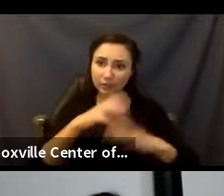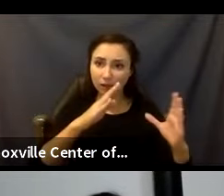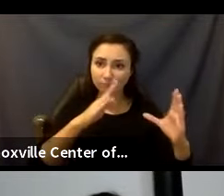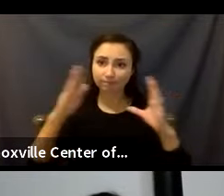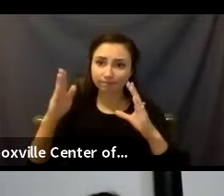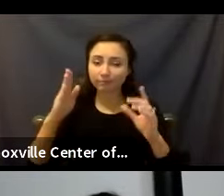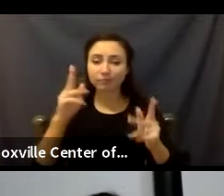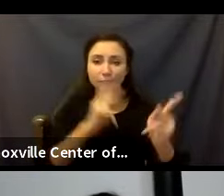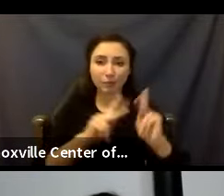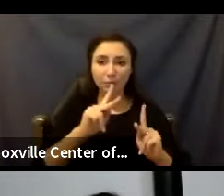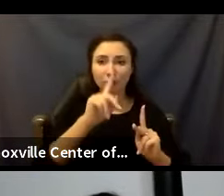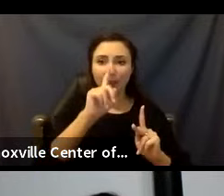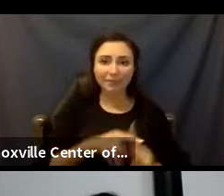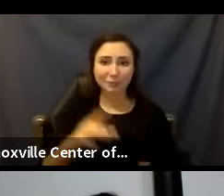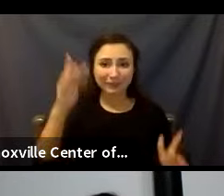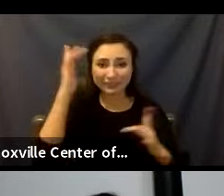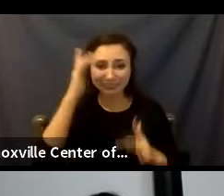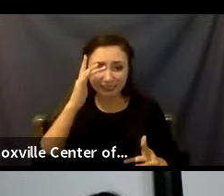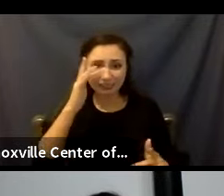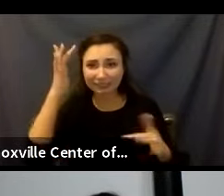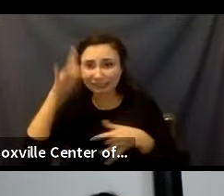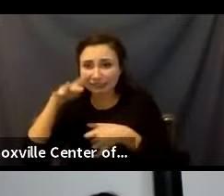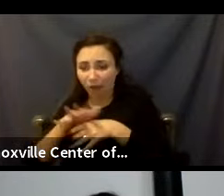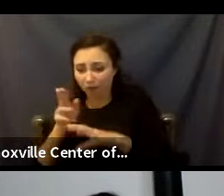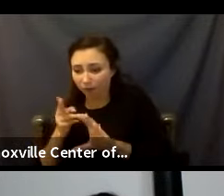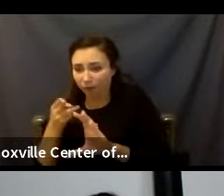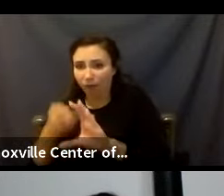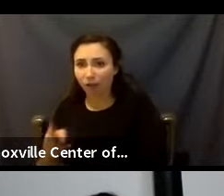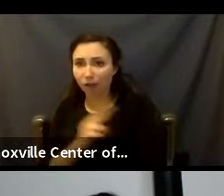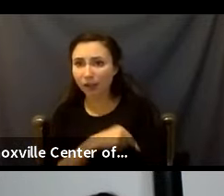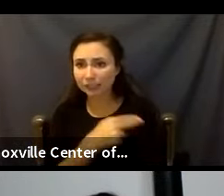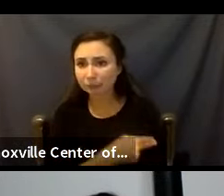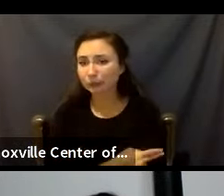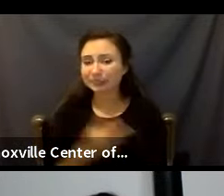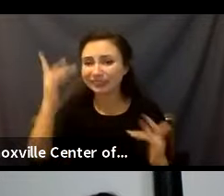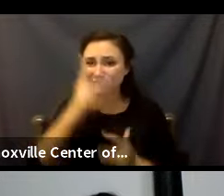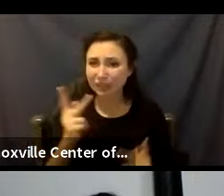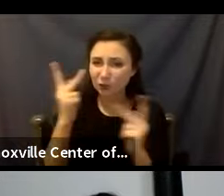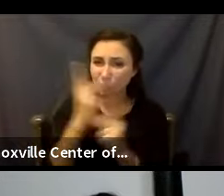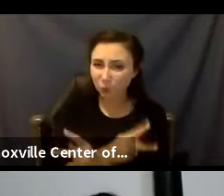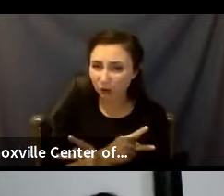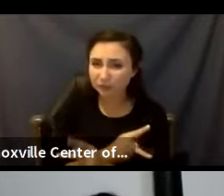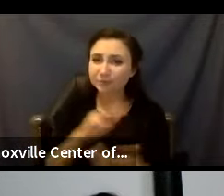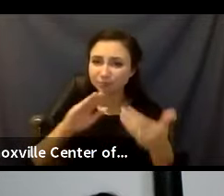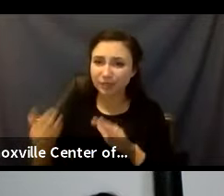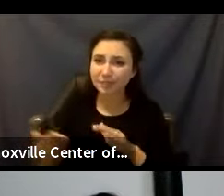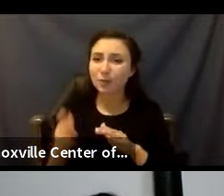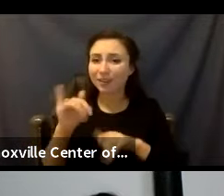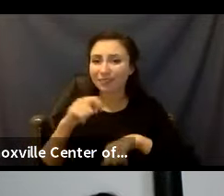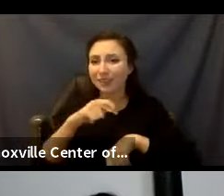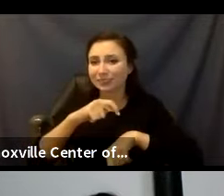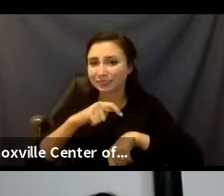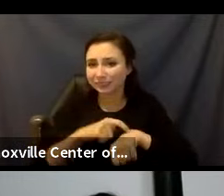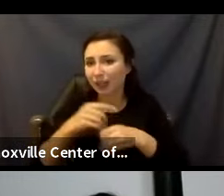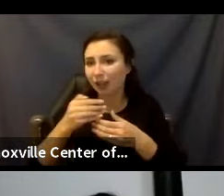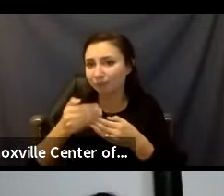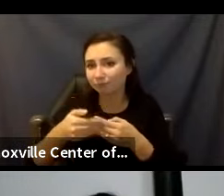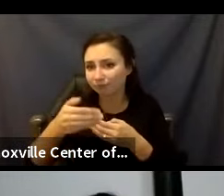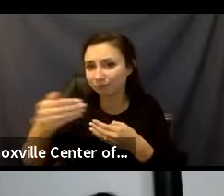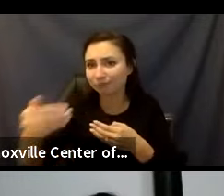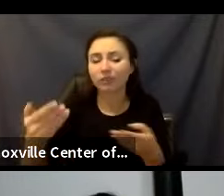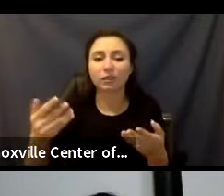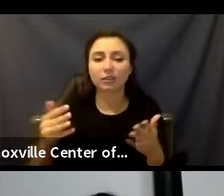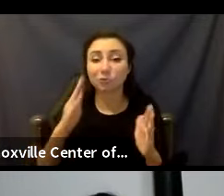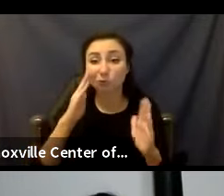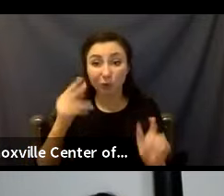have to get sick and sick enough to go to the hospital and sick enough to pass away. And that takes some time. So we hope to see that turnaround and